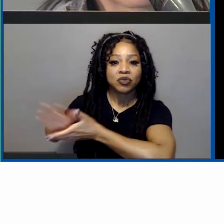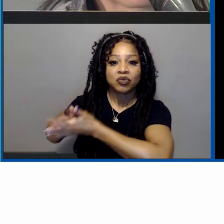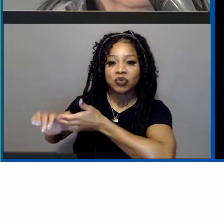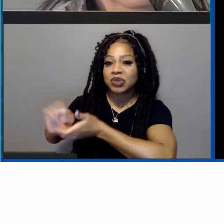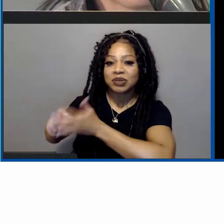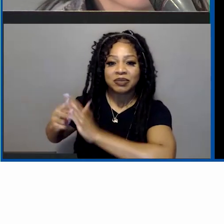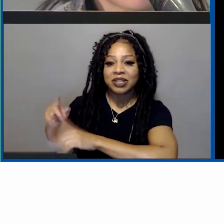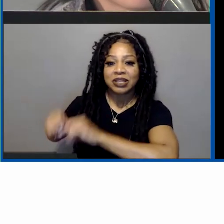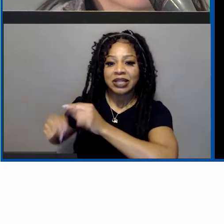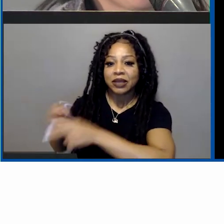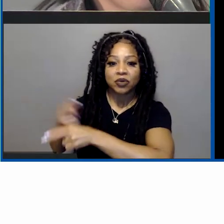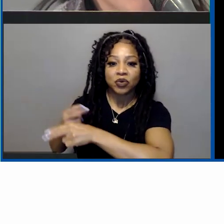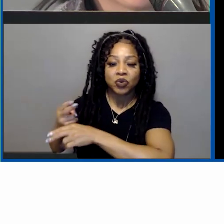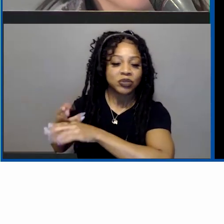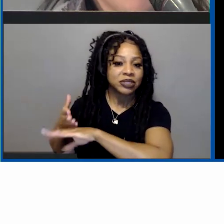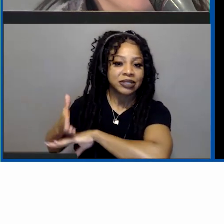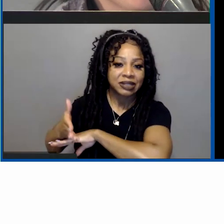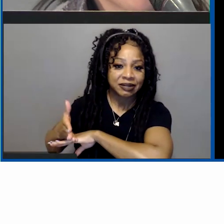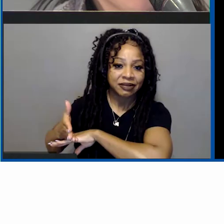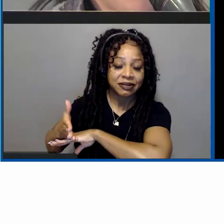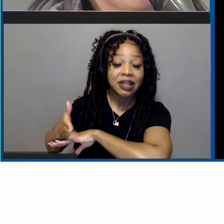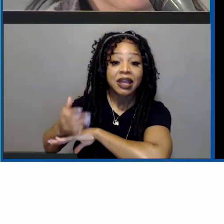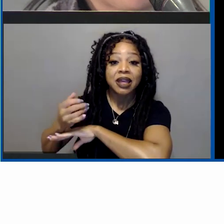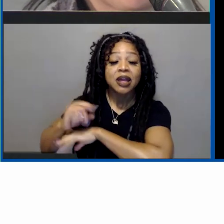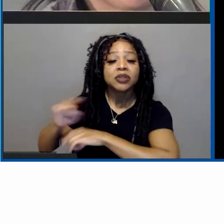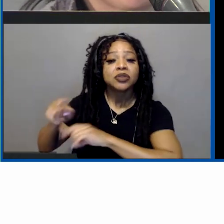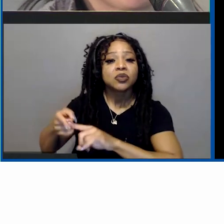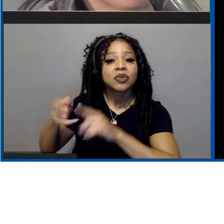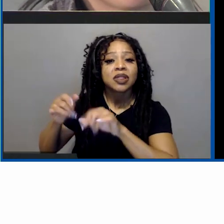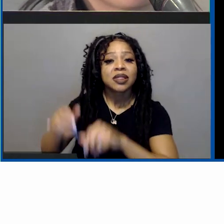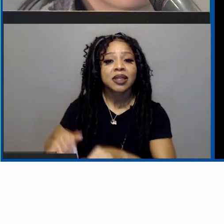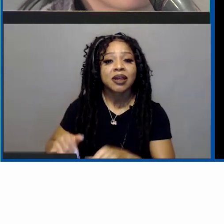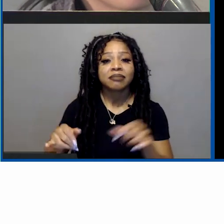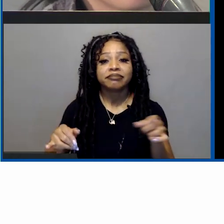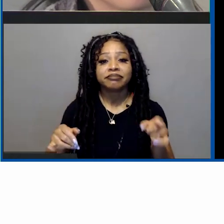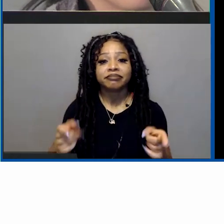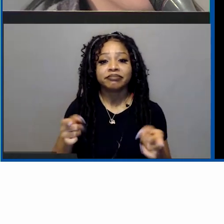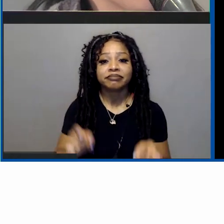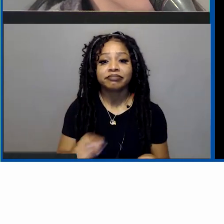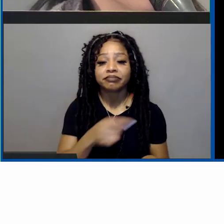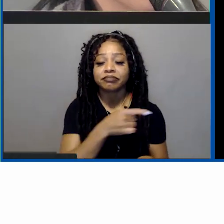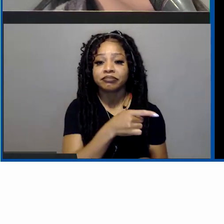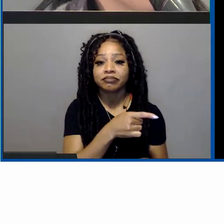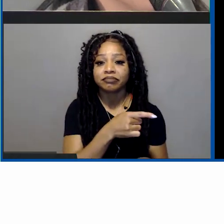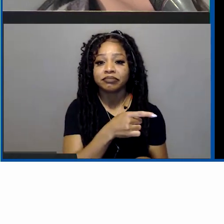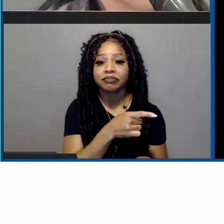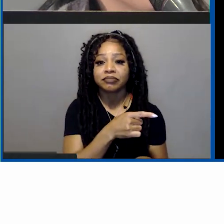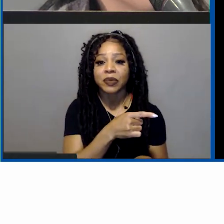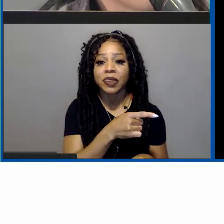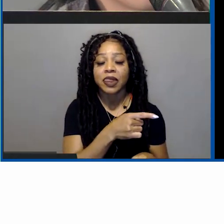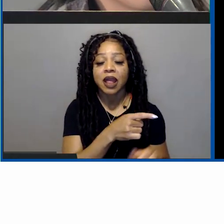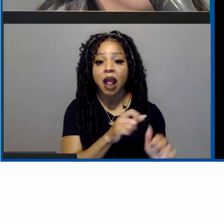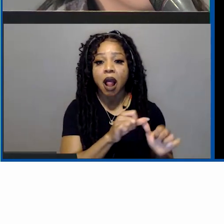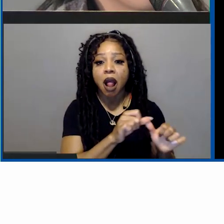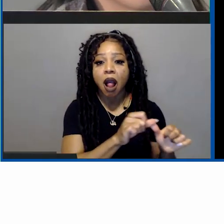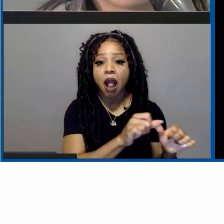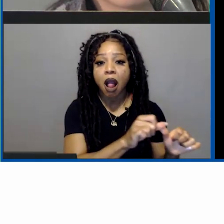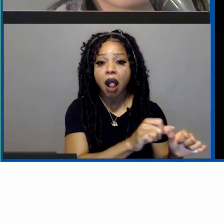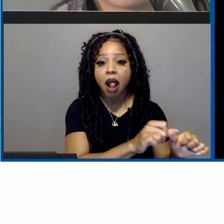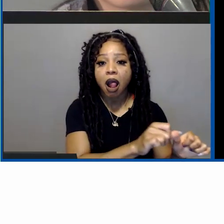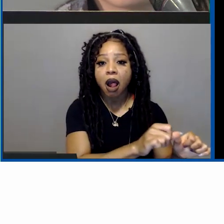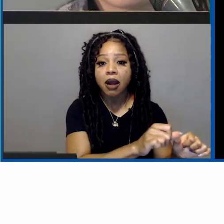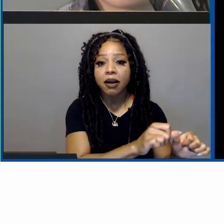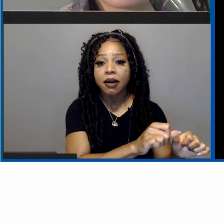up. So when does that youth record get sealed?